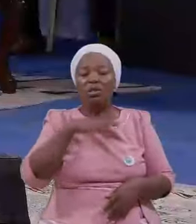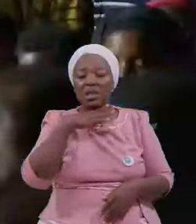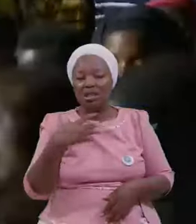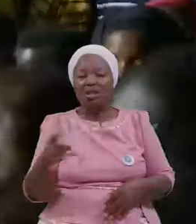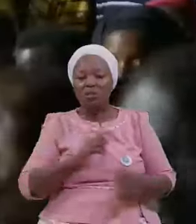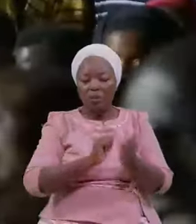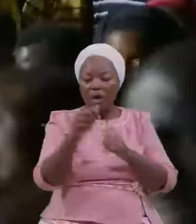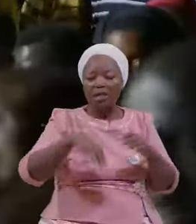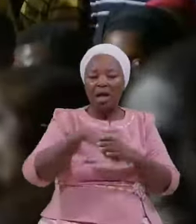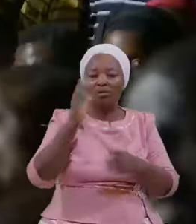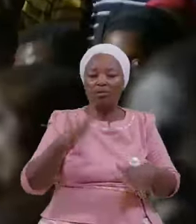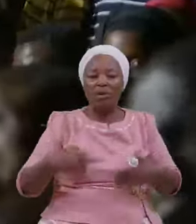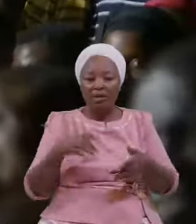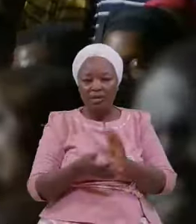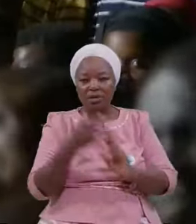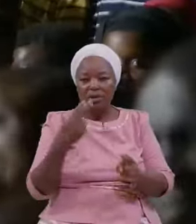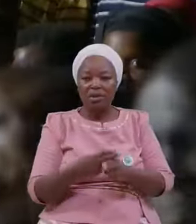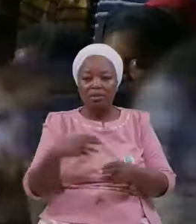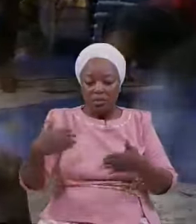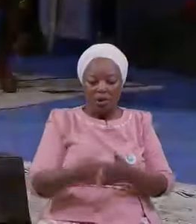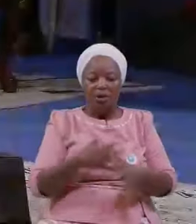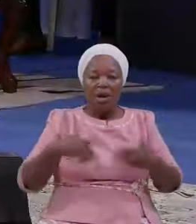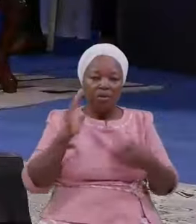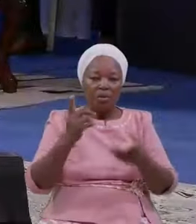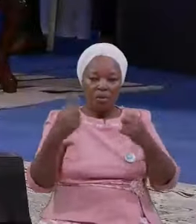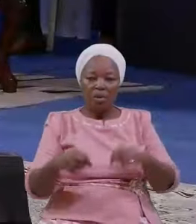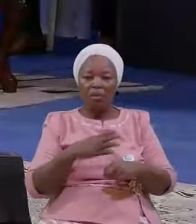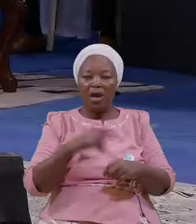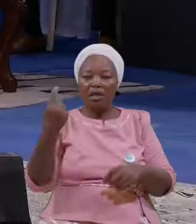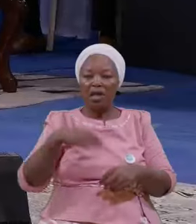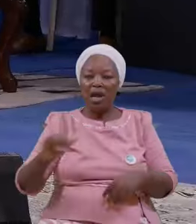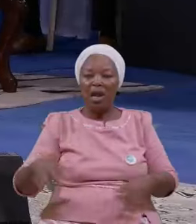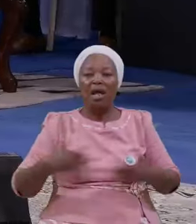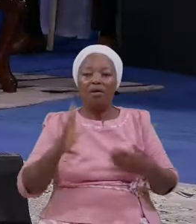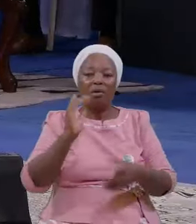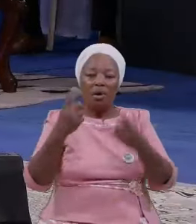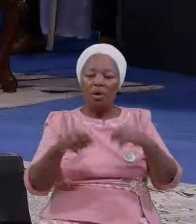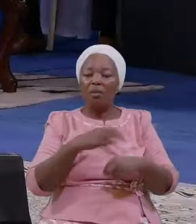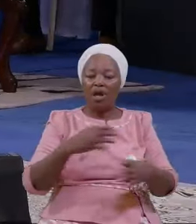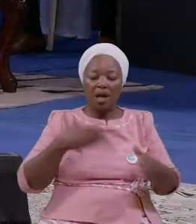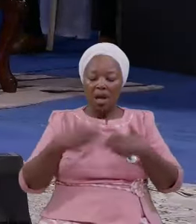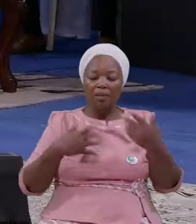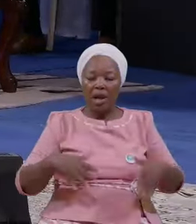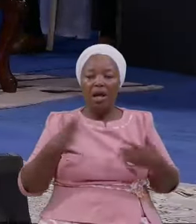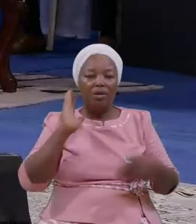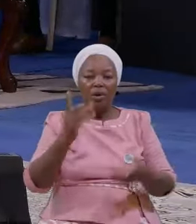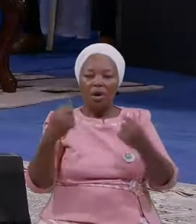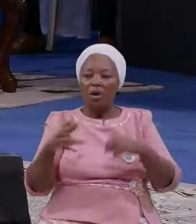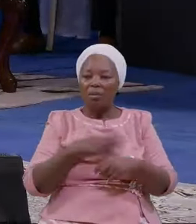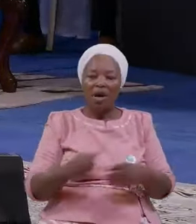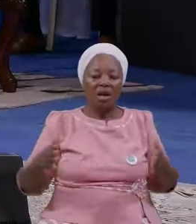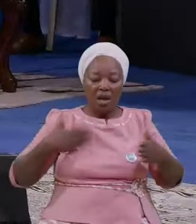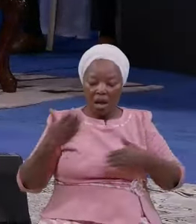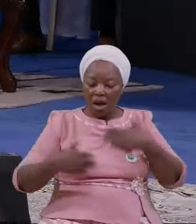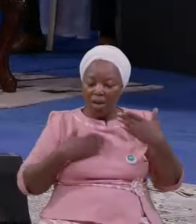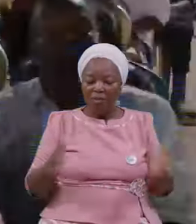life. New life will come. Eternal life will come. Happy life will come. An exciting life will